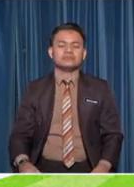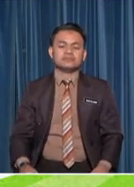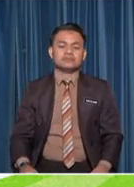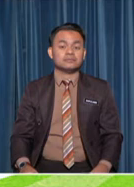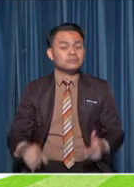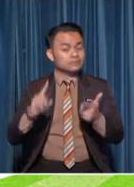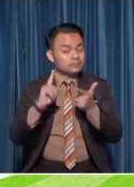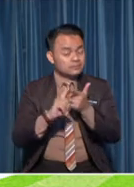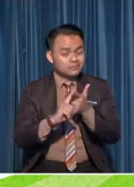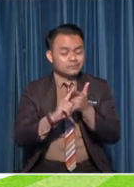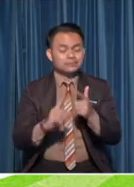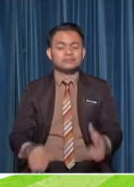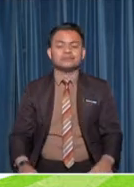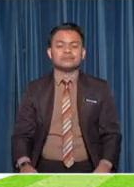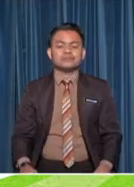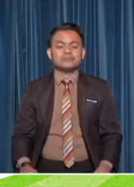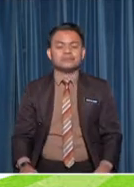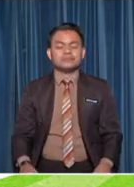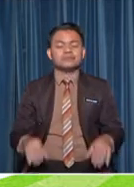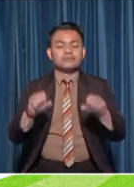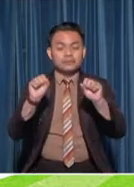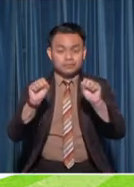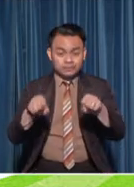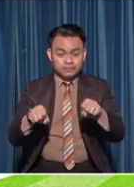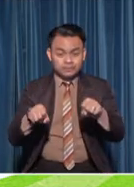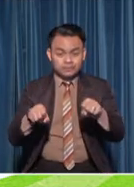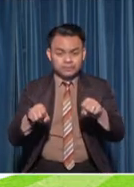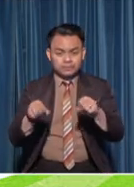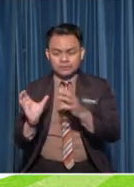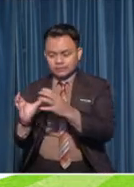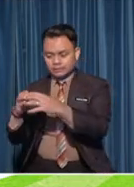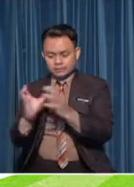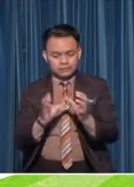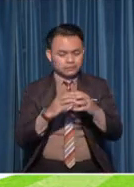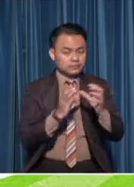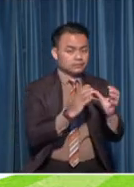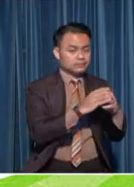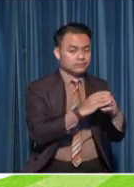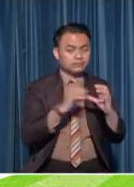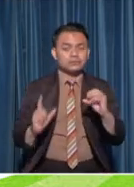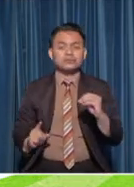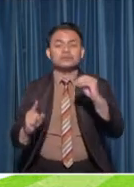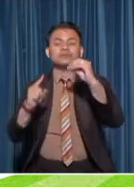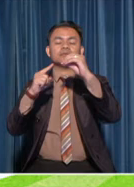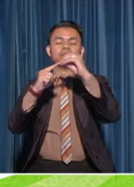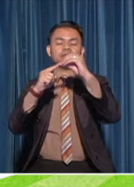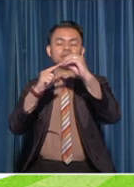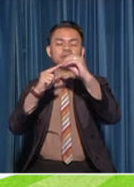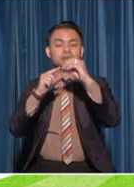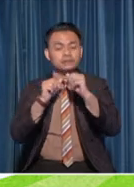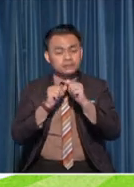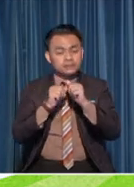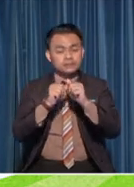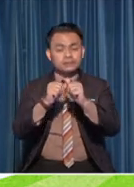Second, you will be able to classify the objects according